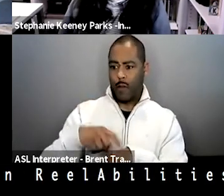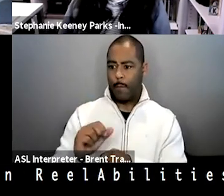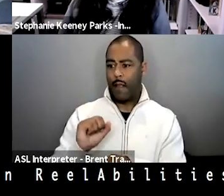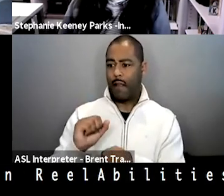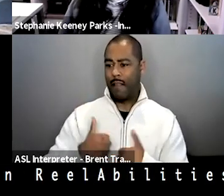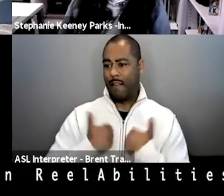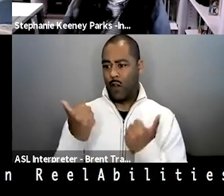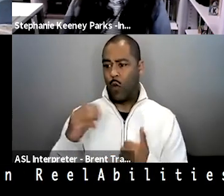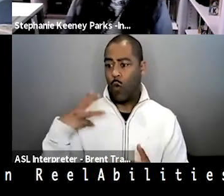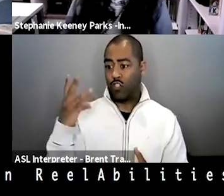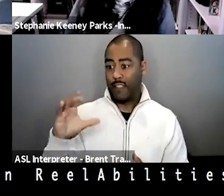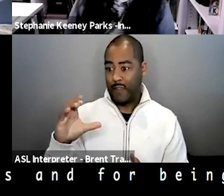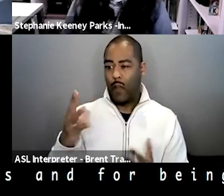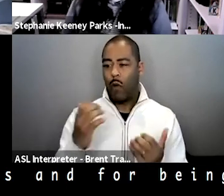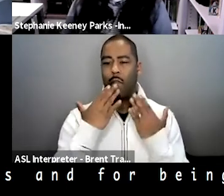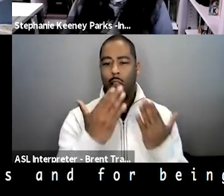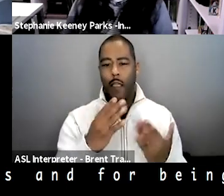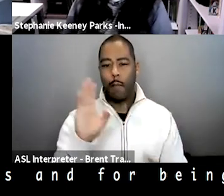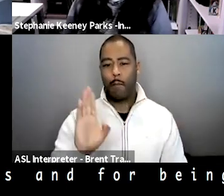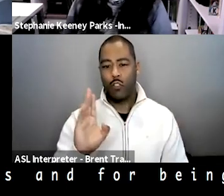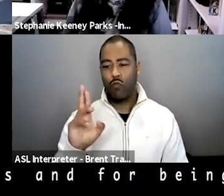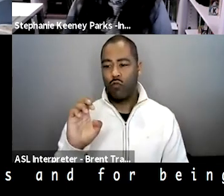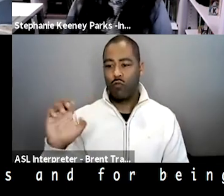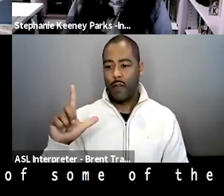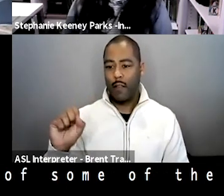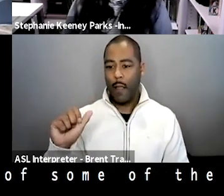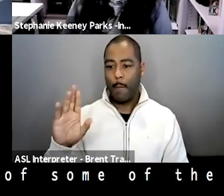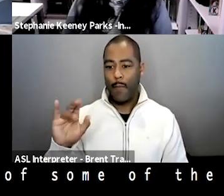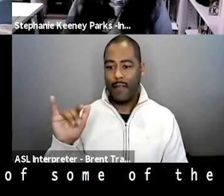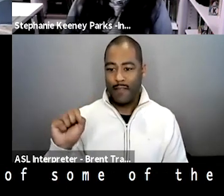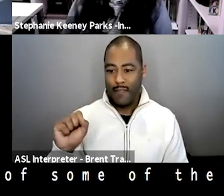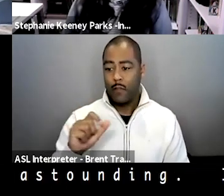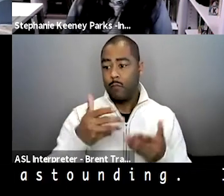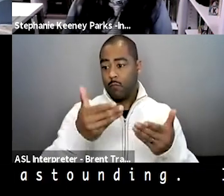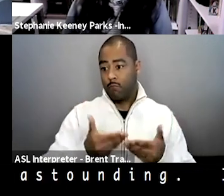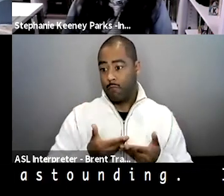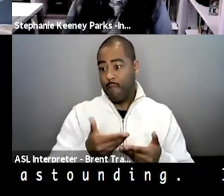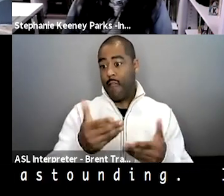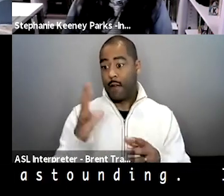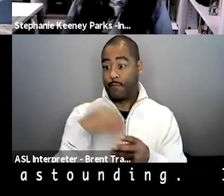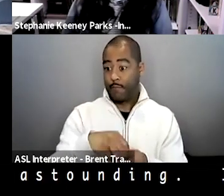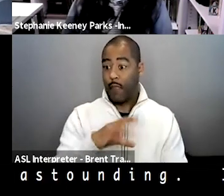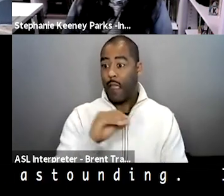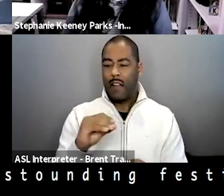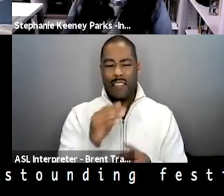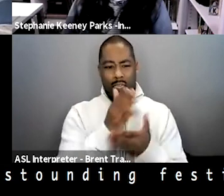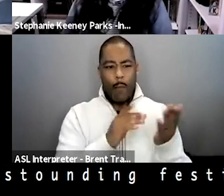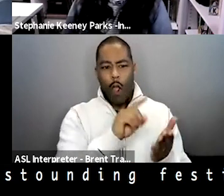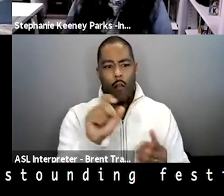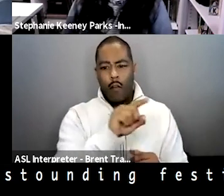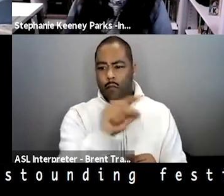want to say thanks to Boston ReelAbilities for having us and for being in the company of some of the films that I've watched that are